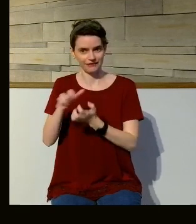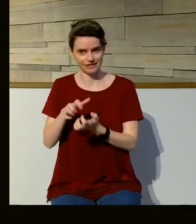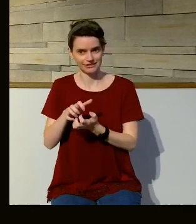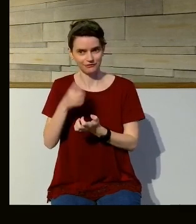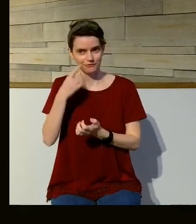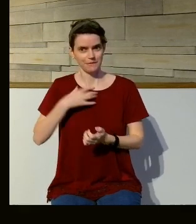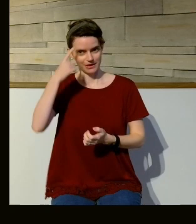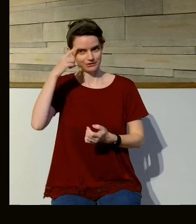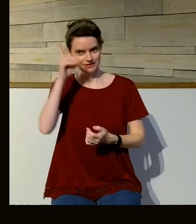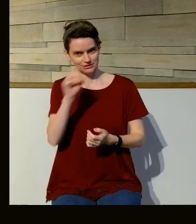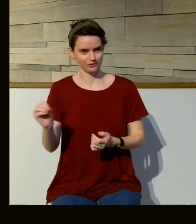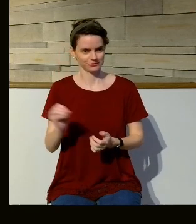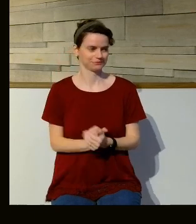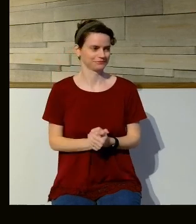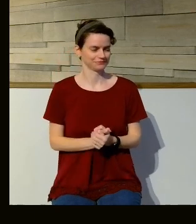disorder.